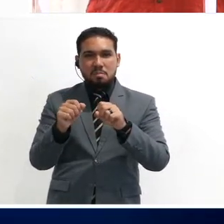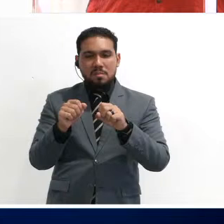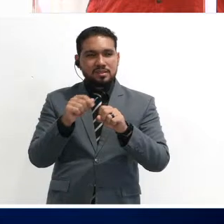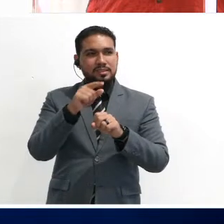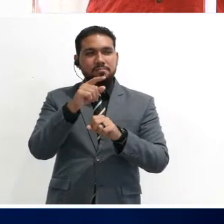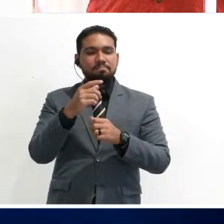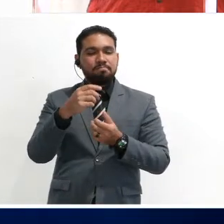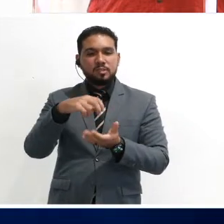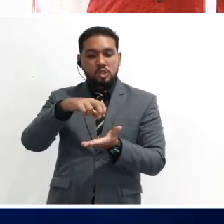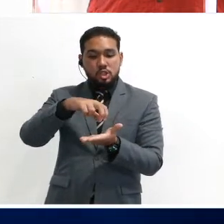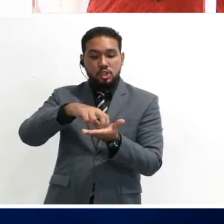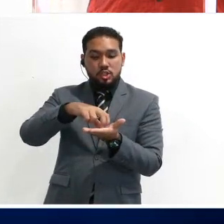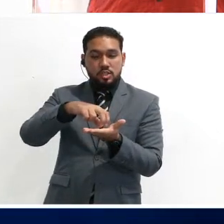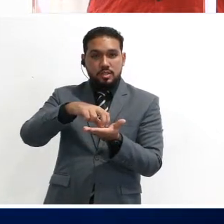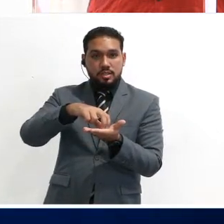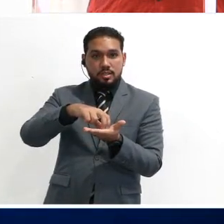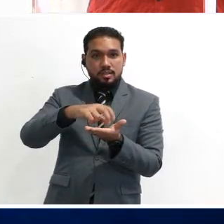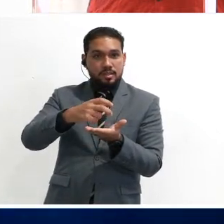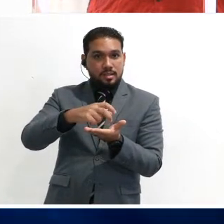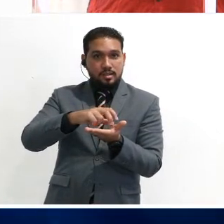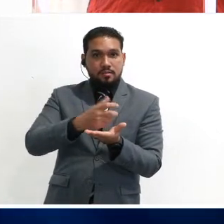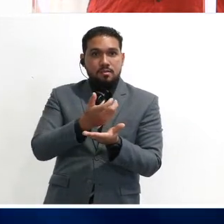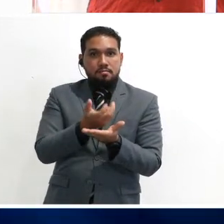package substrate.